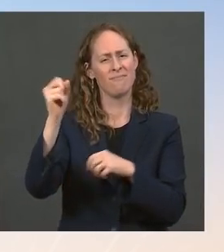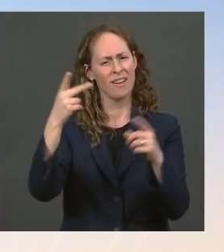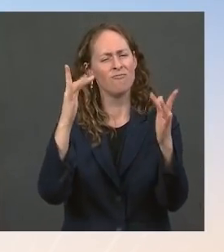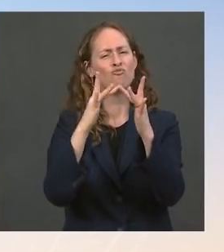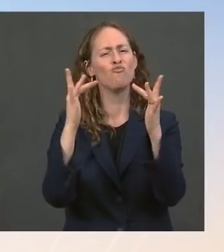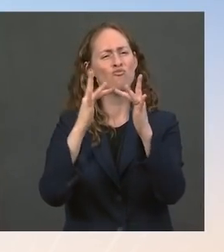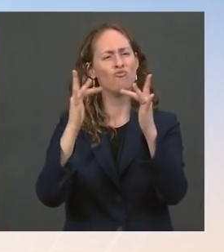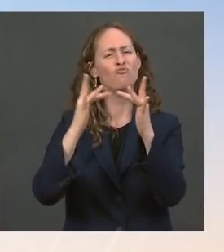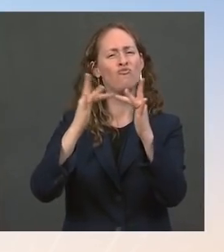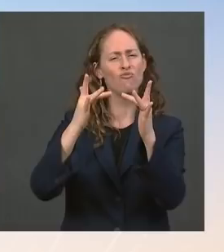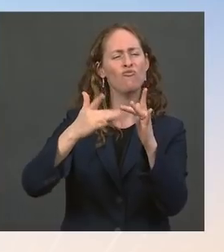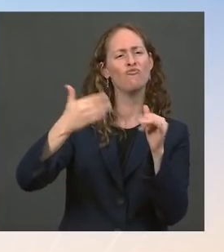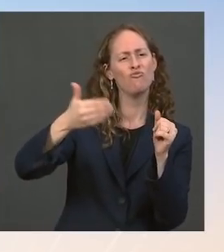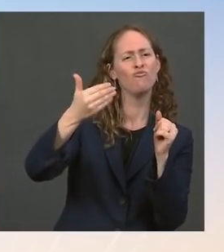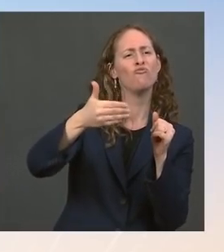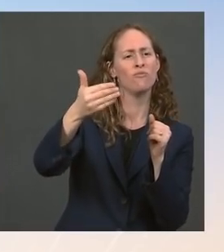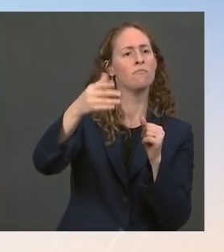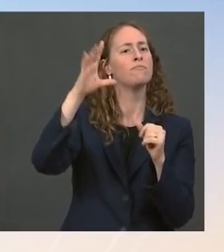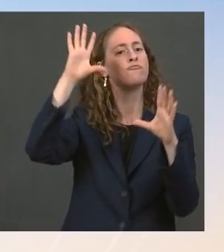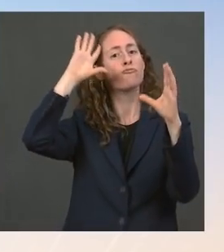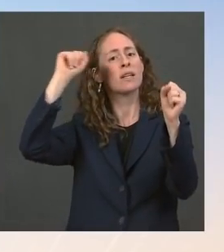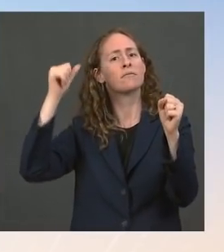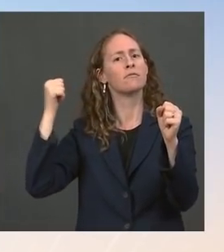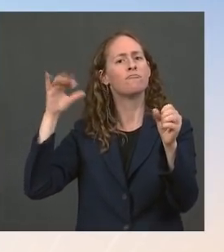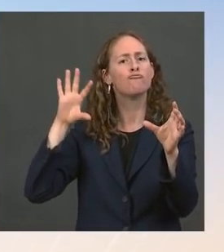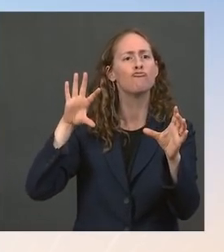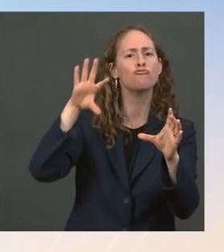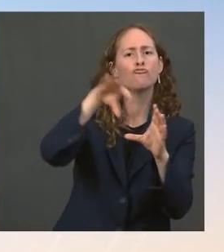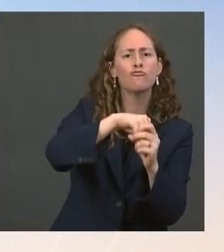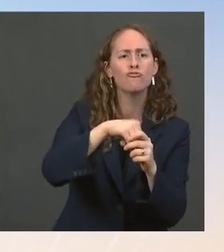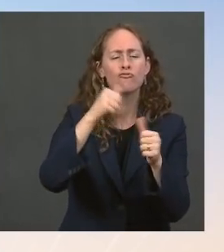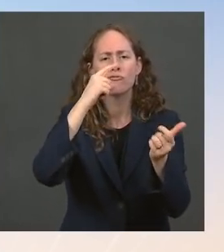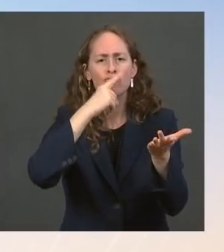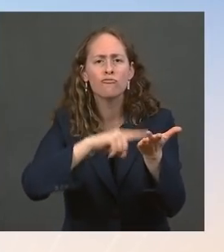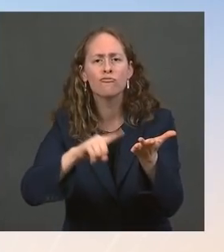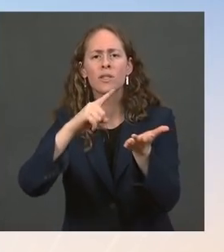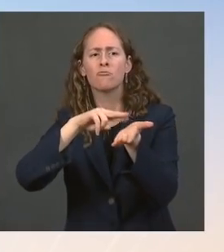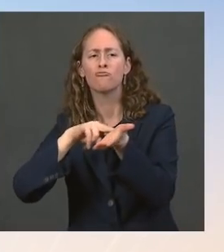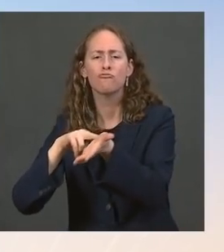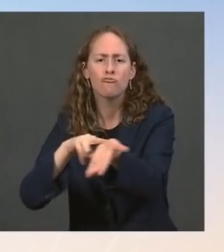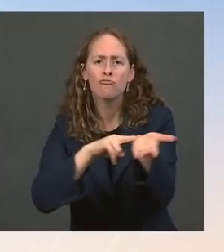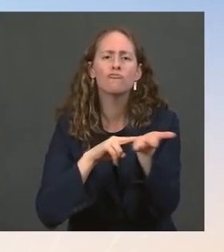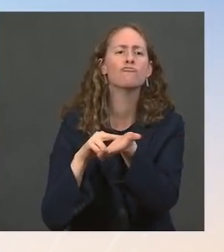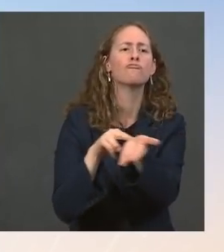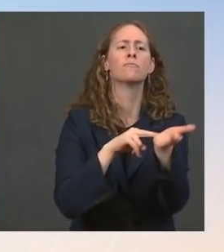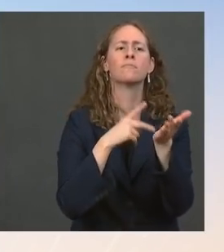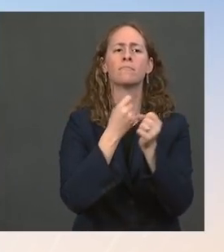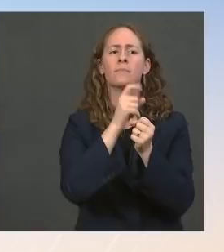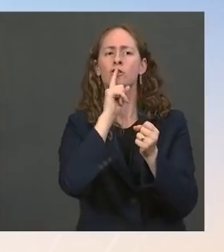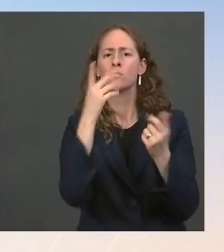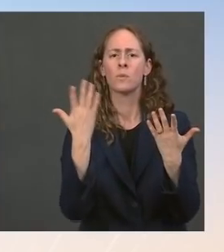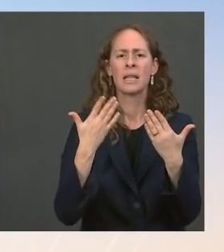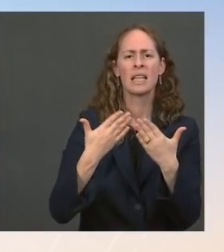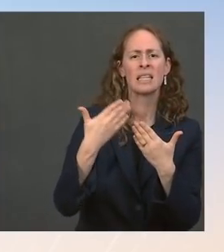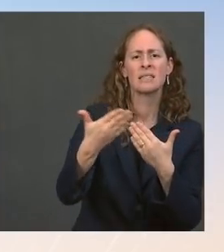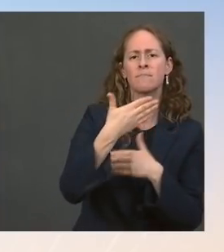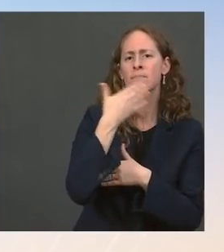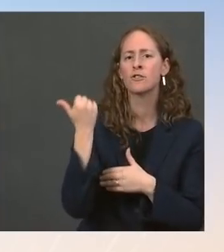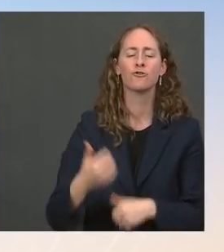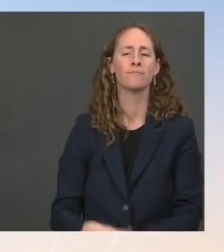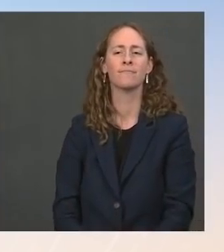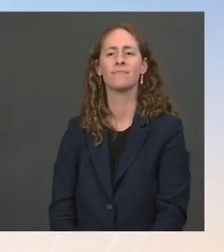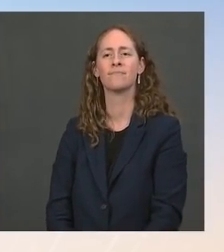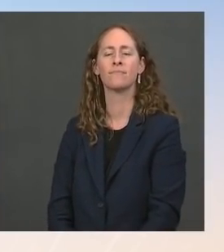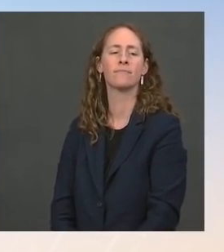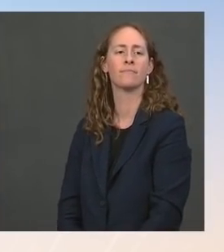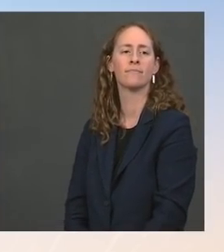playing a role that he can to unify points of view and find the next best paths forward. Go ahead, Yamiche. Hi, thanks, Jen. A couple of